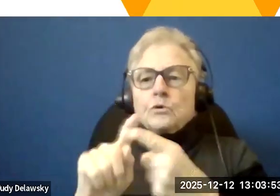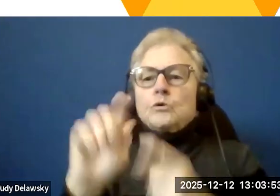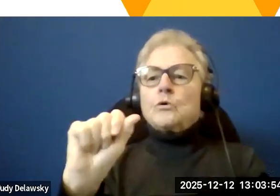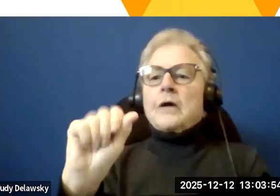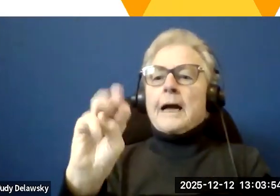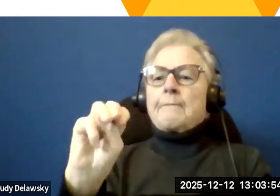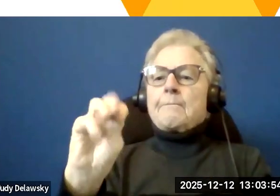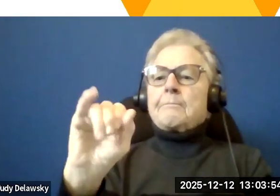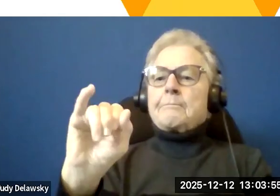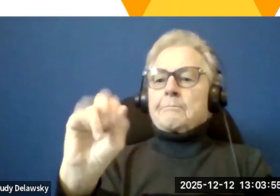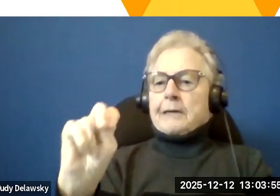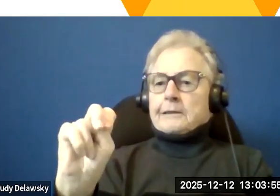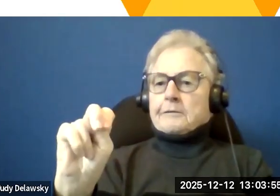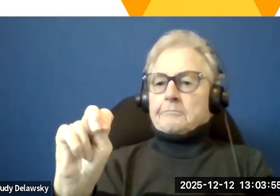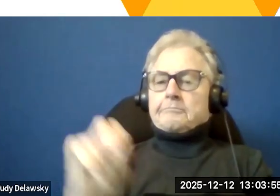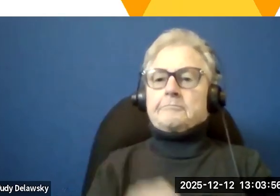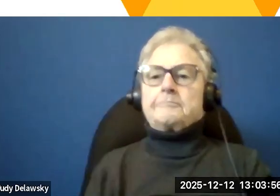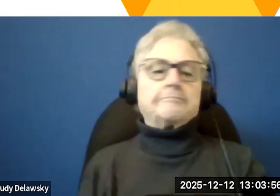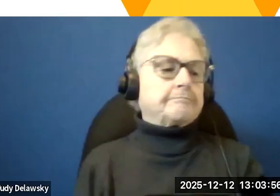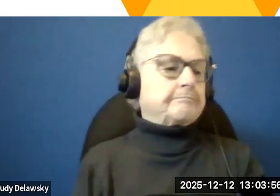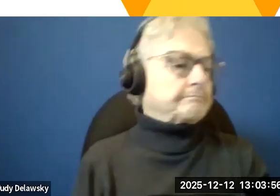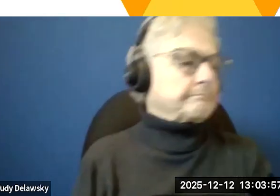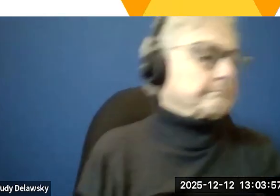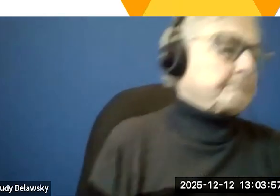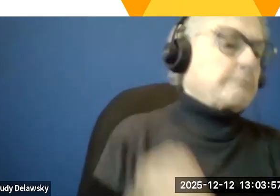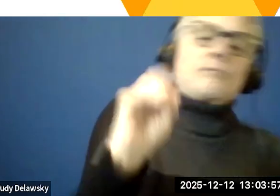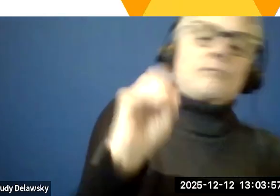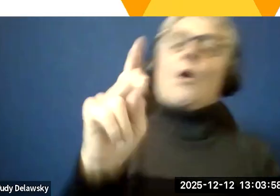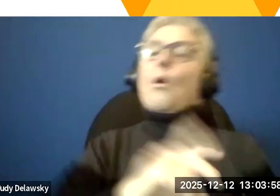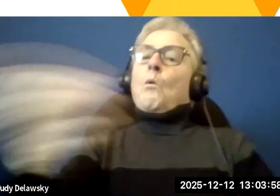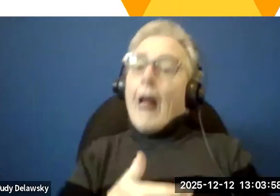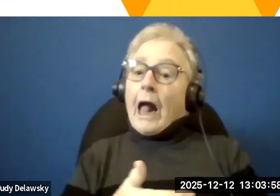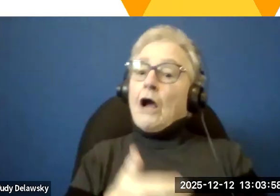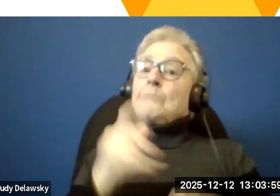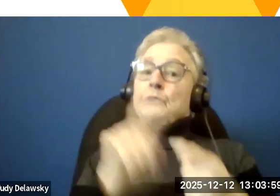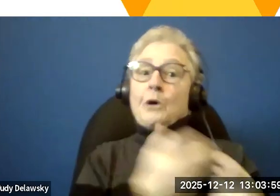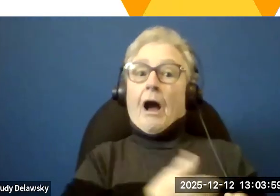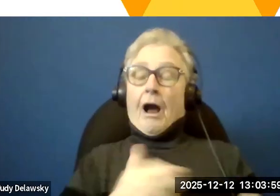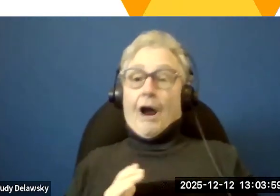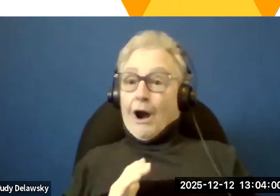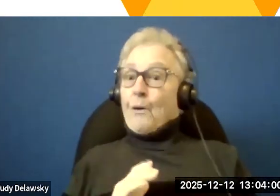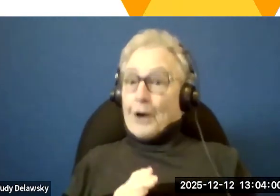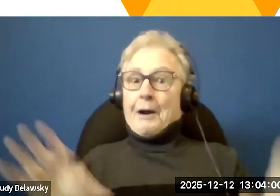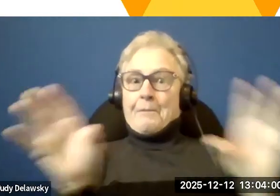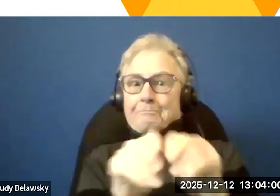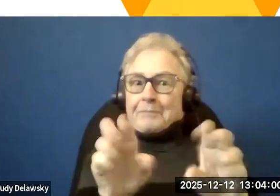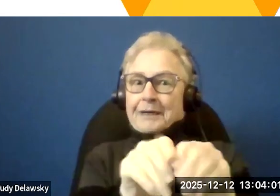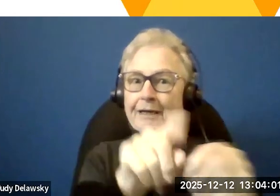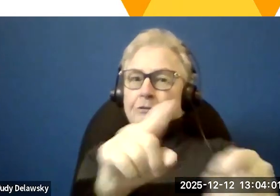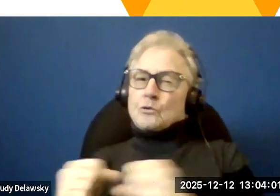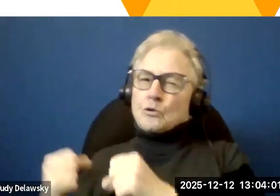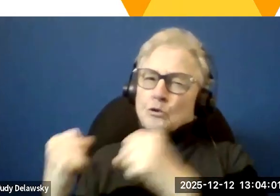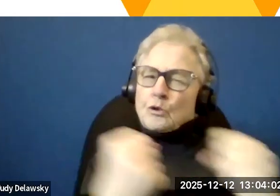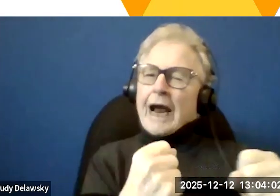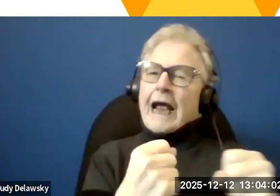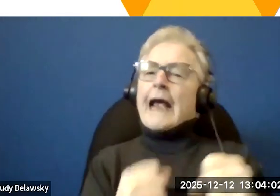All right, so we can get started now. Everybody, welcome to our webinar launch, Strengthening the Climate Resilience of People with Disabilities.